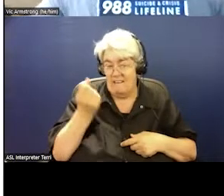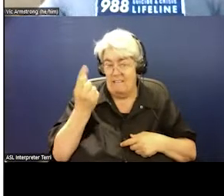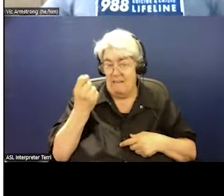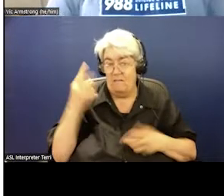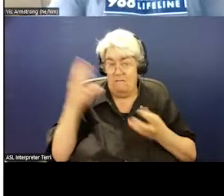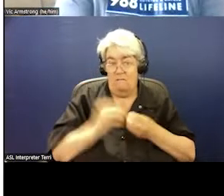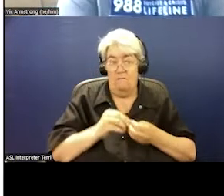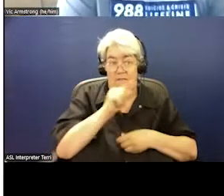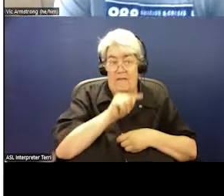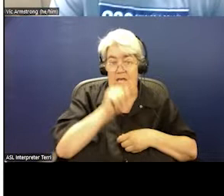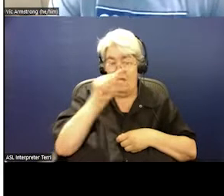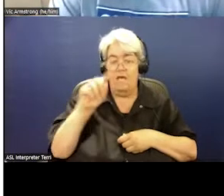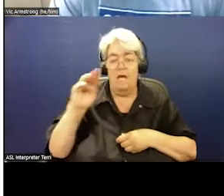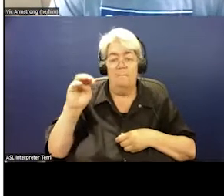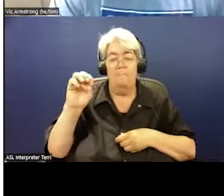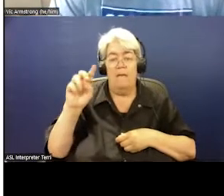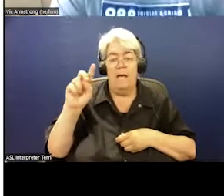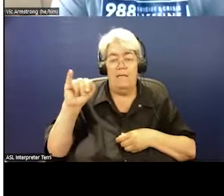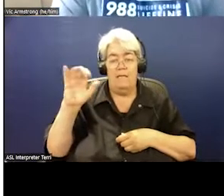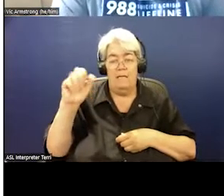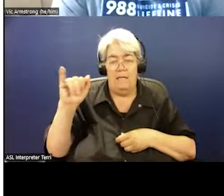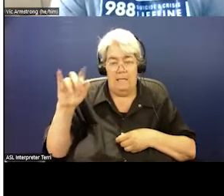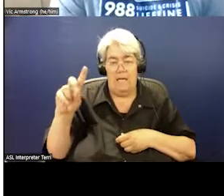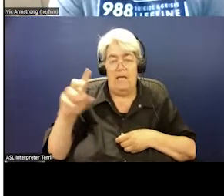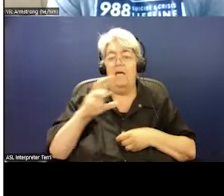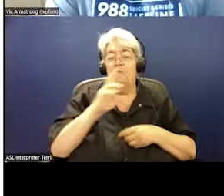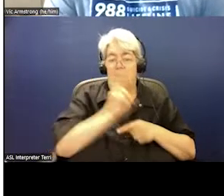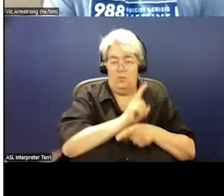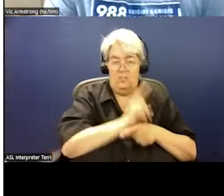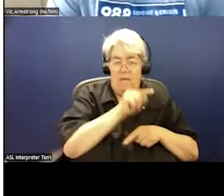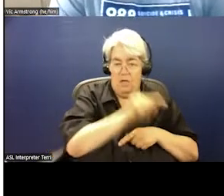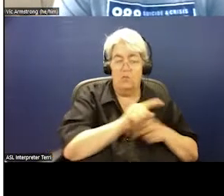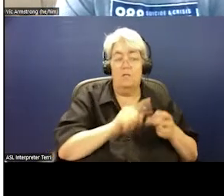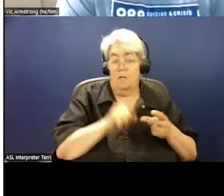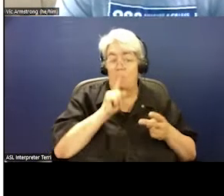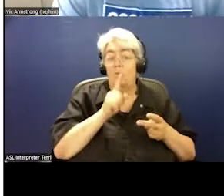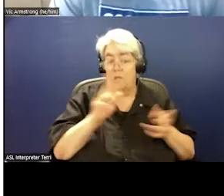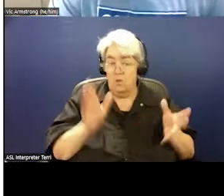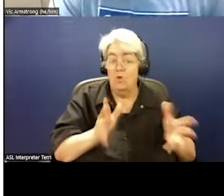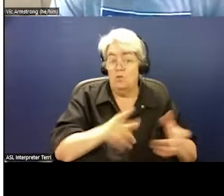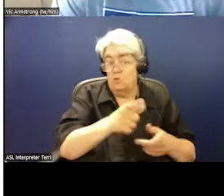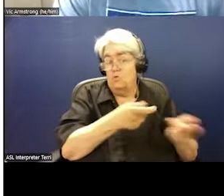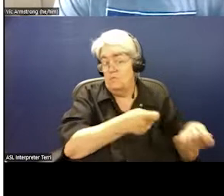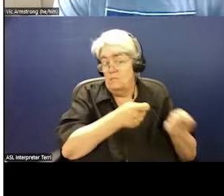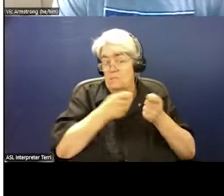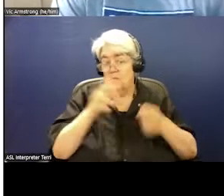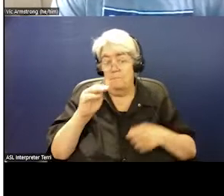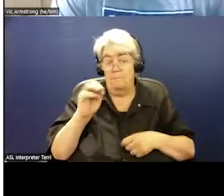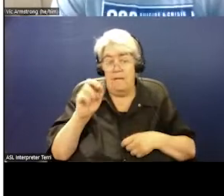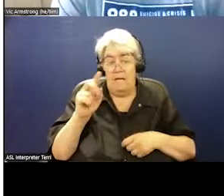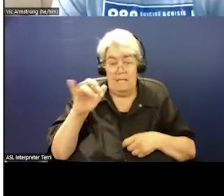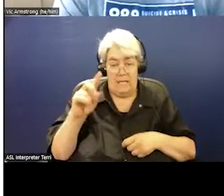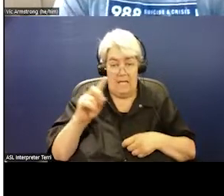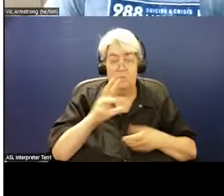are the states that have Medicaid participation. We do encourage you to get your Medicaid offices participating in the Crisis Jam.